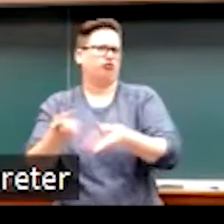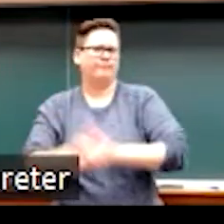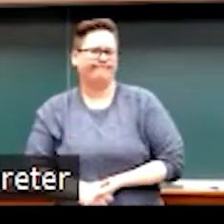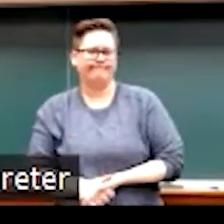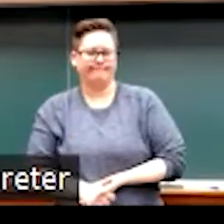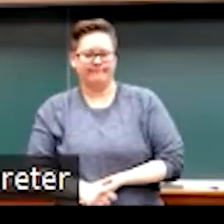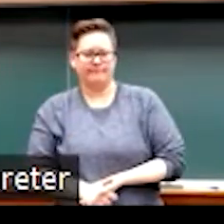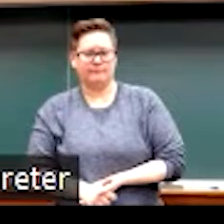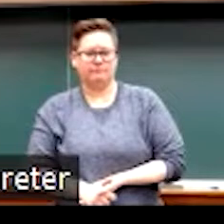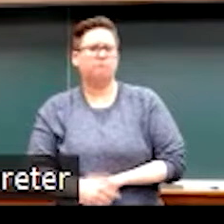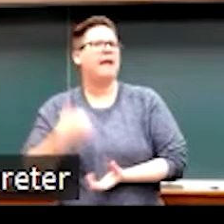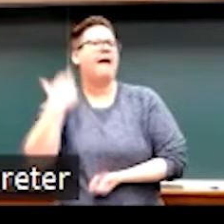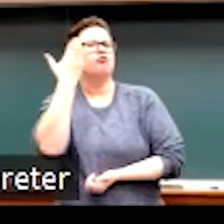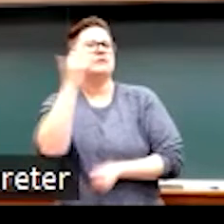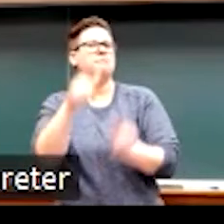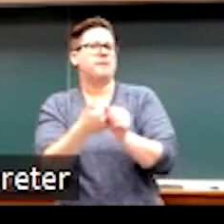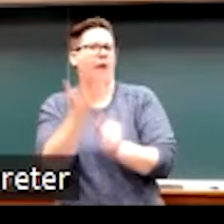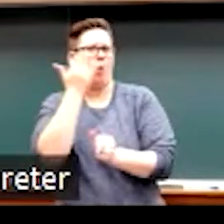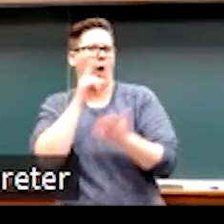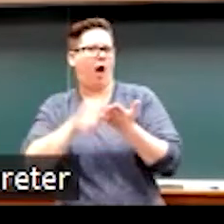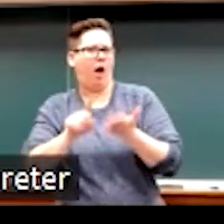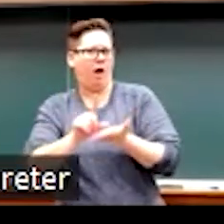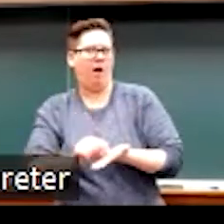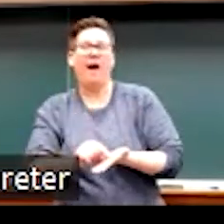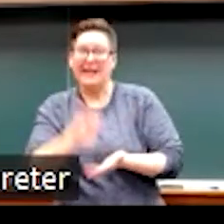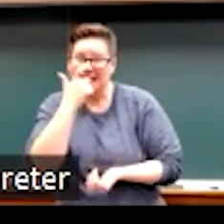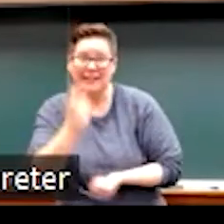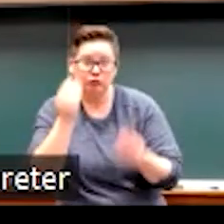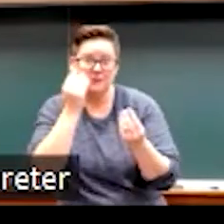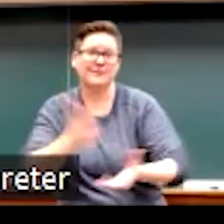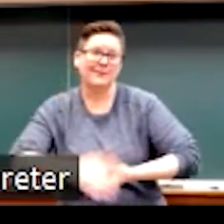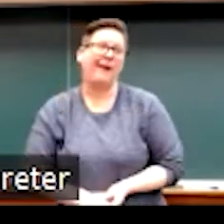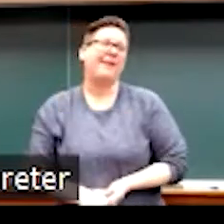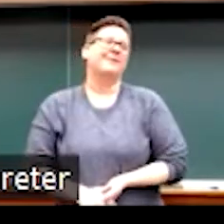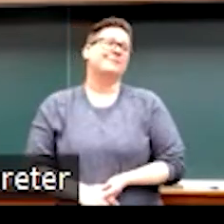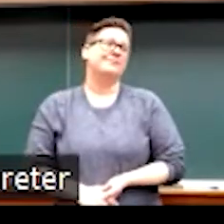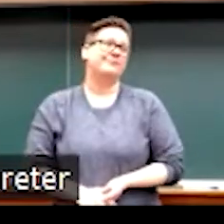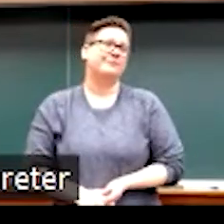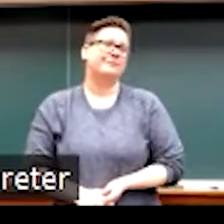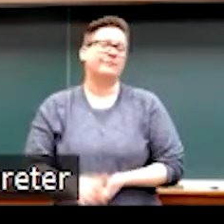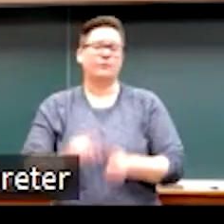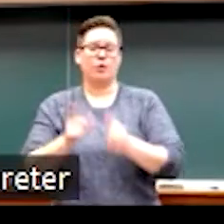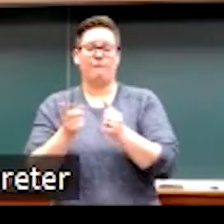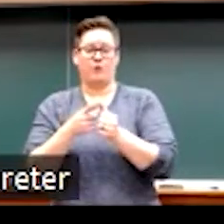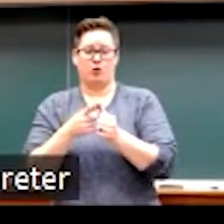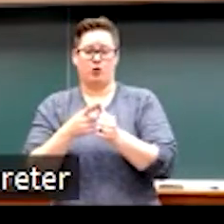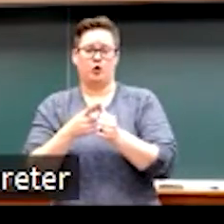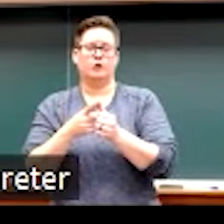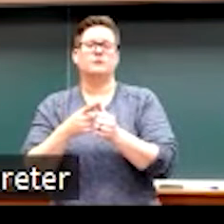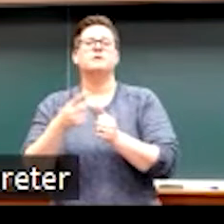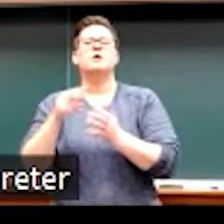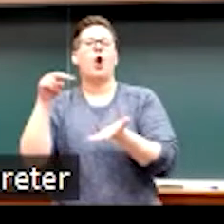time. And there's reasons for that because there's really interesting data out there. The first set focuses on